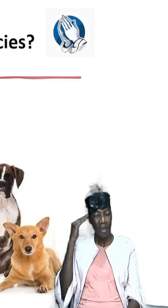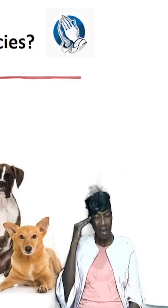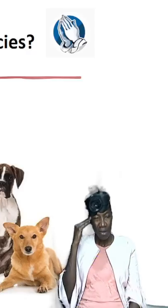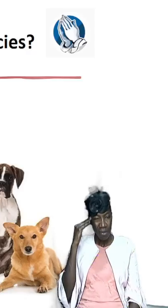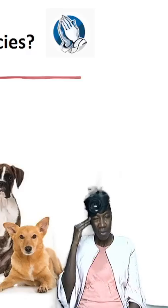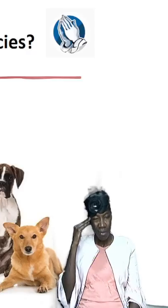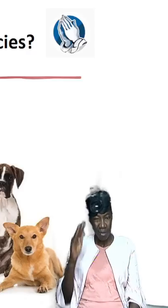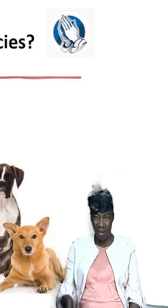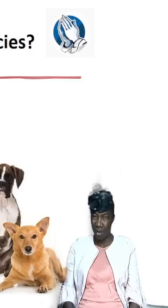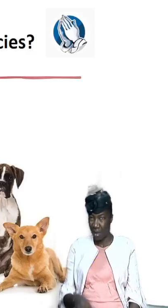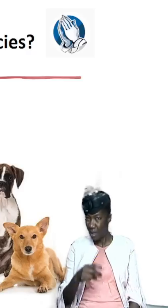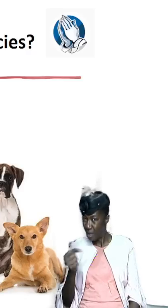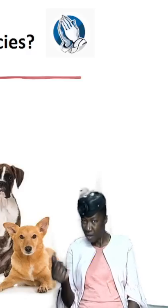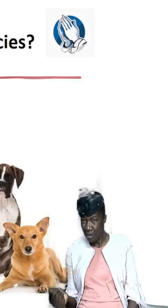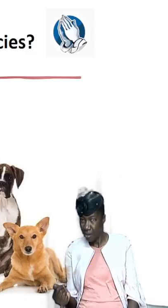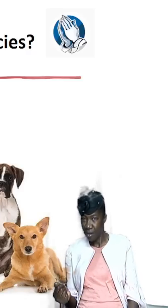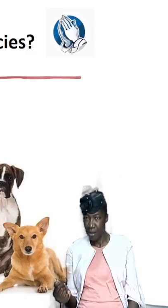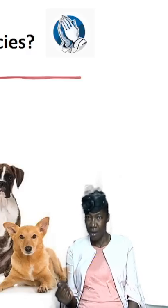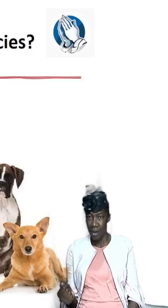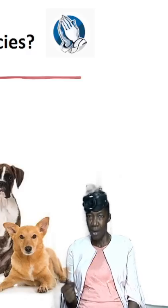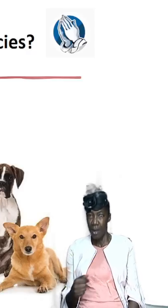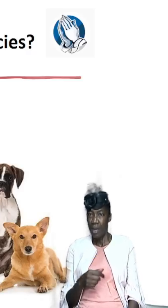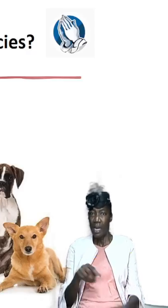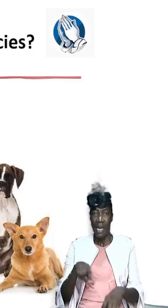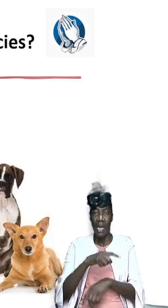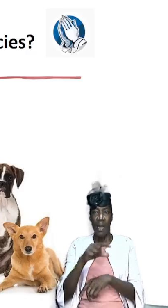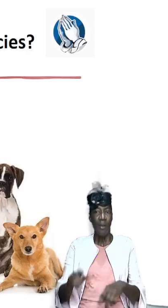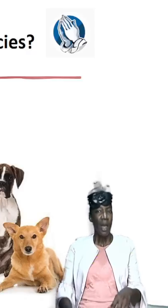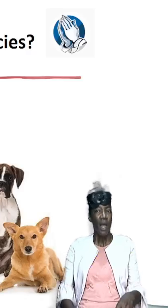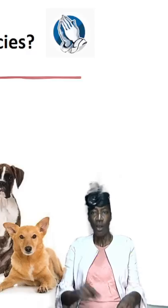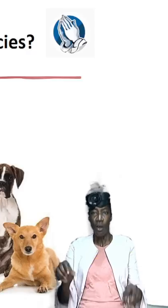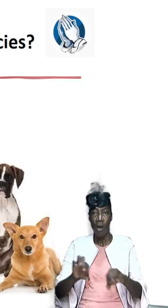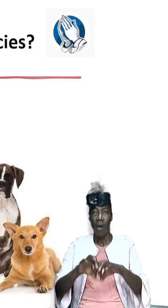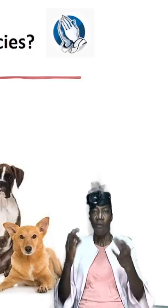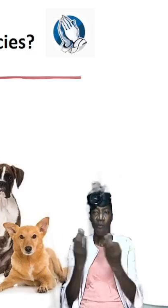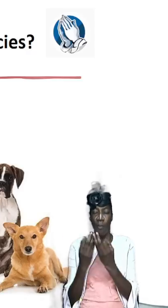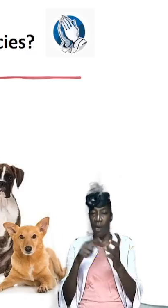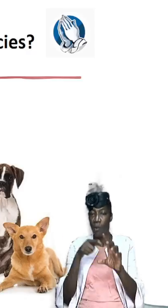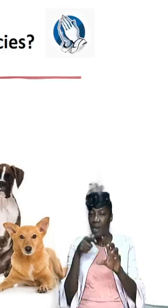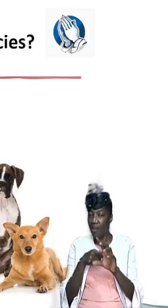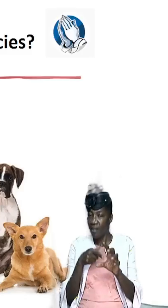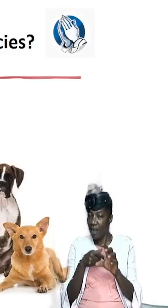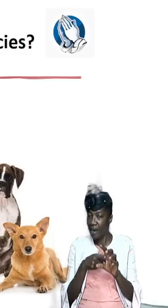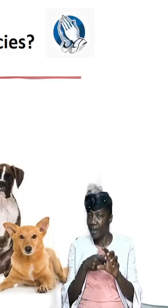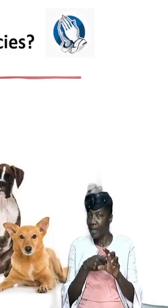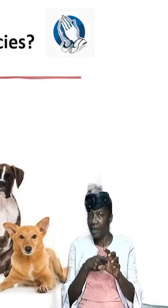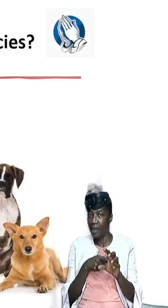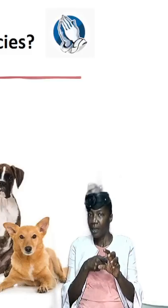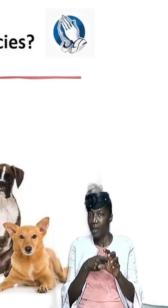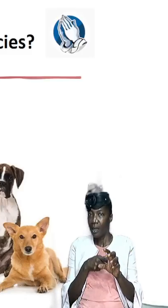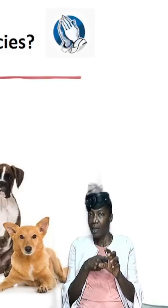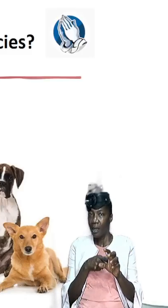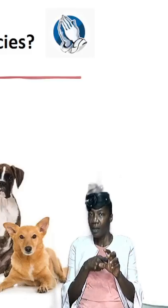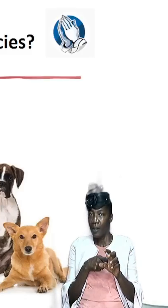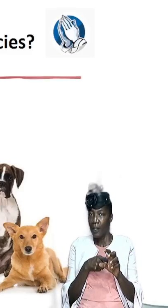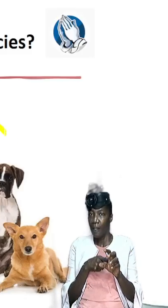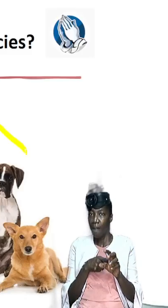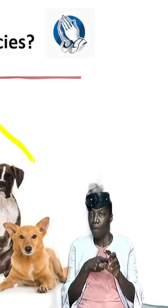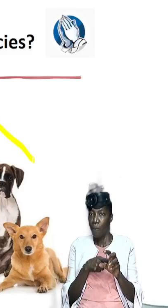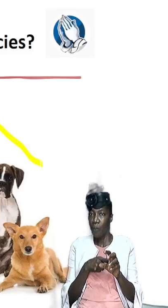these are in the dog family. When they started out at the beginning,